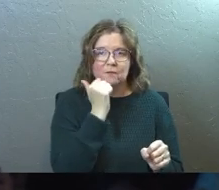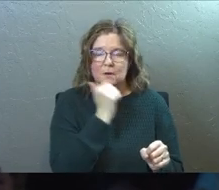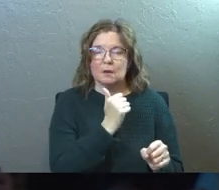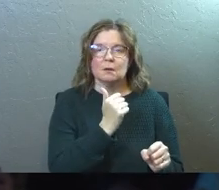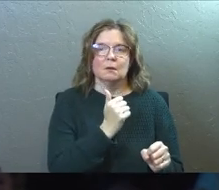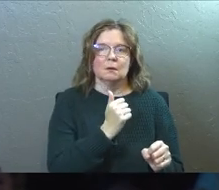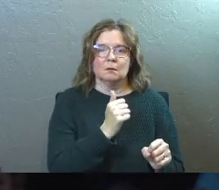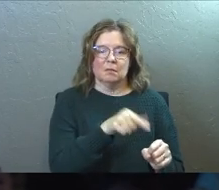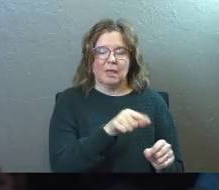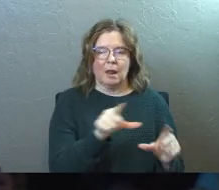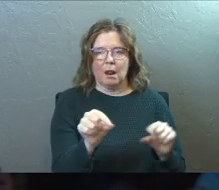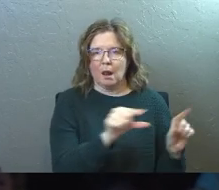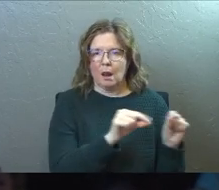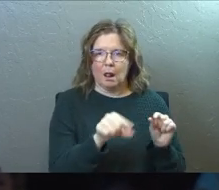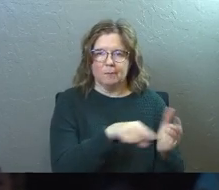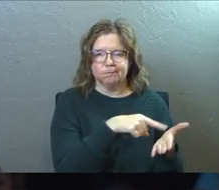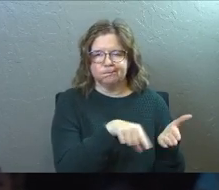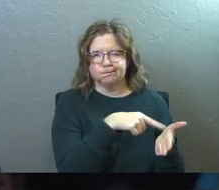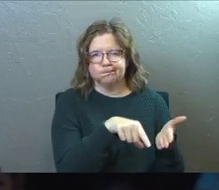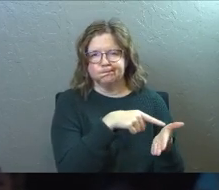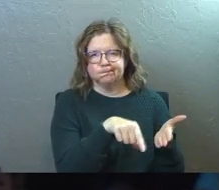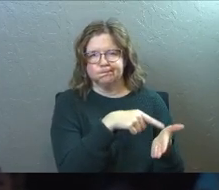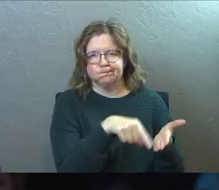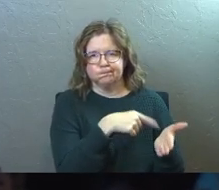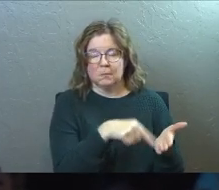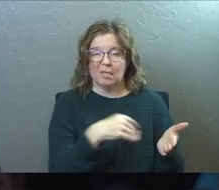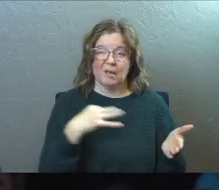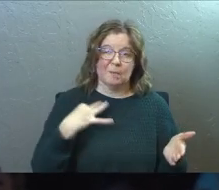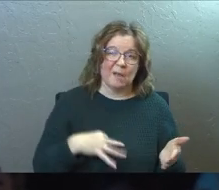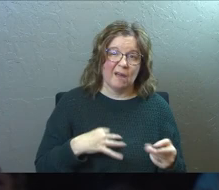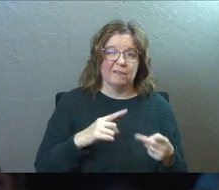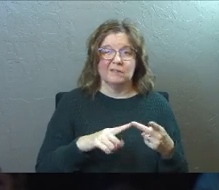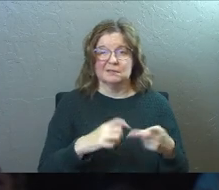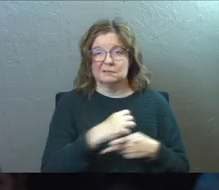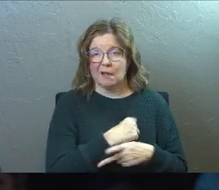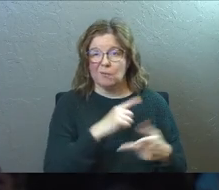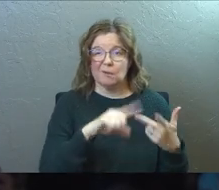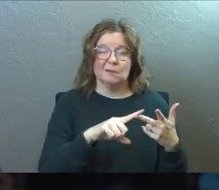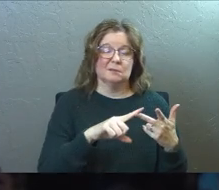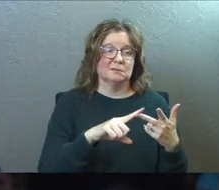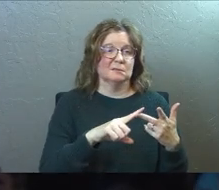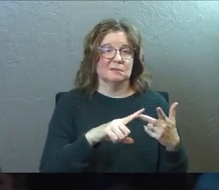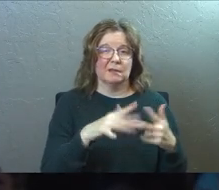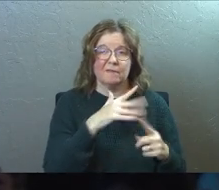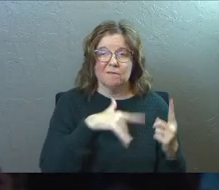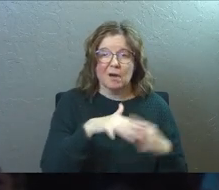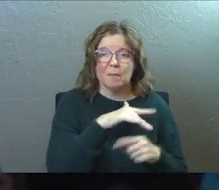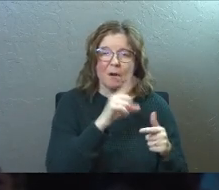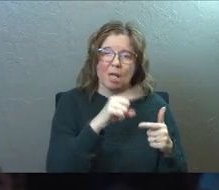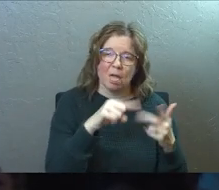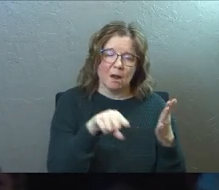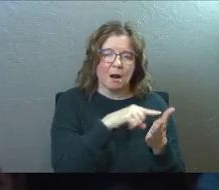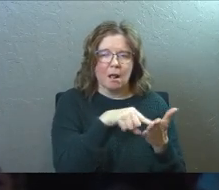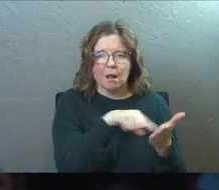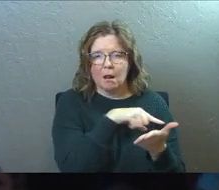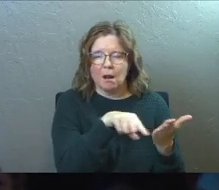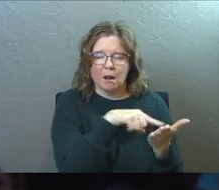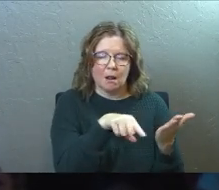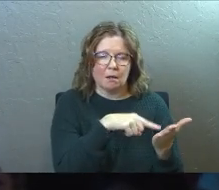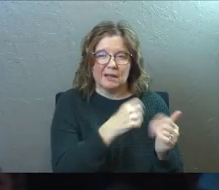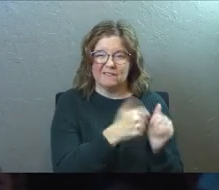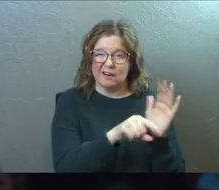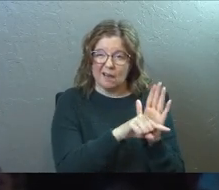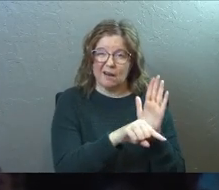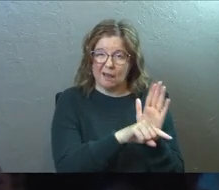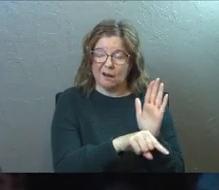water cooler, they went and they talked down our benefits, our salaries, the environment. They talked down everything. Everything